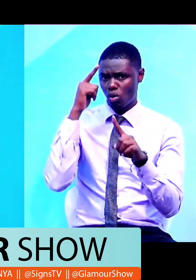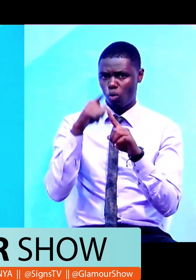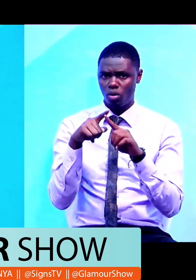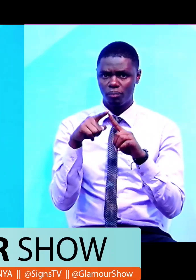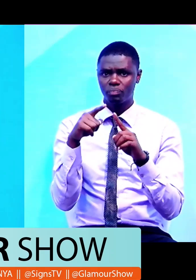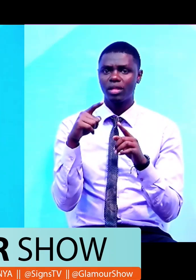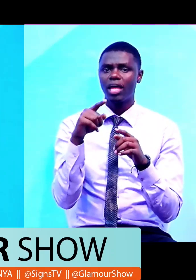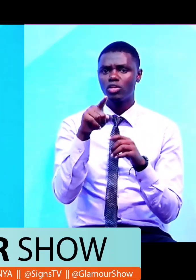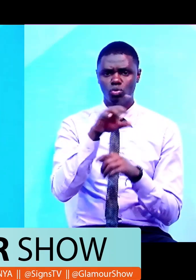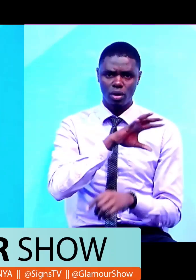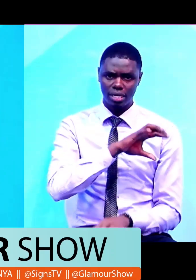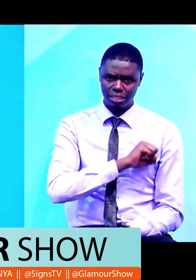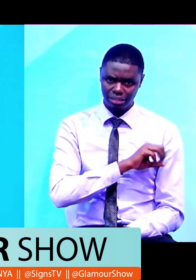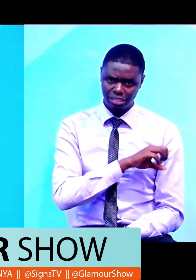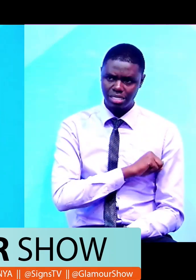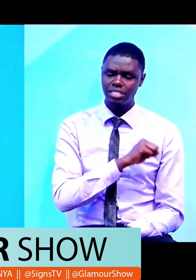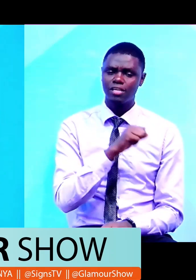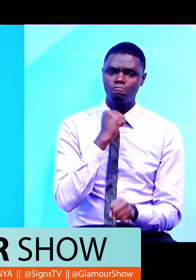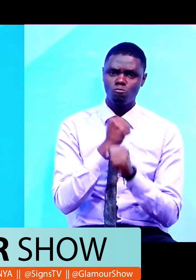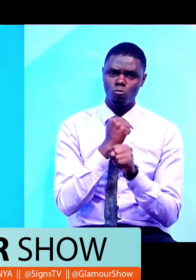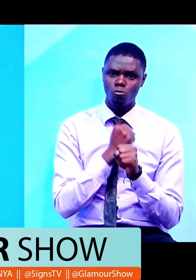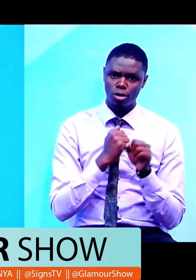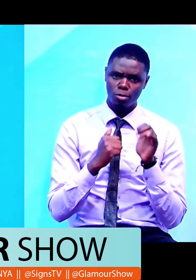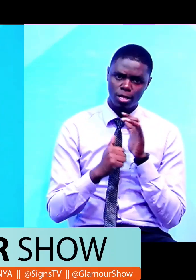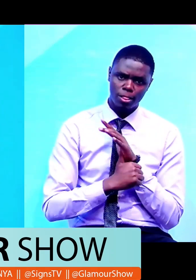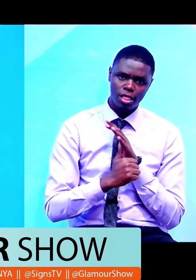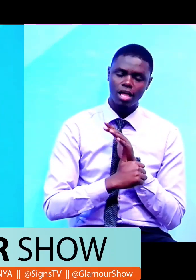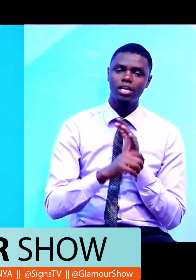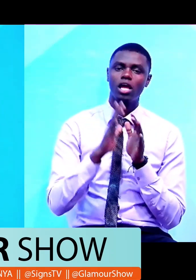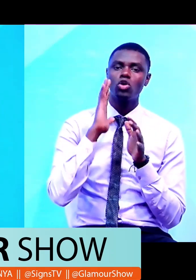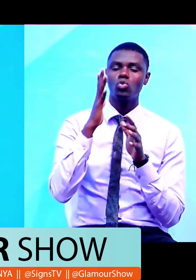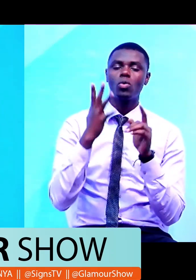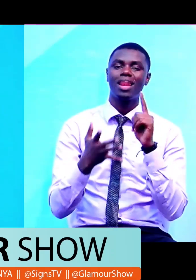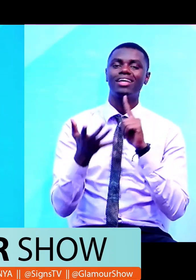you're resilient and you're hardworking, you will get